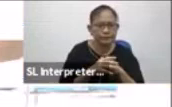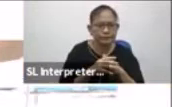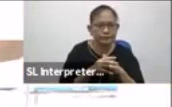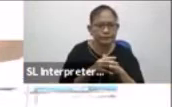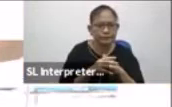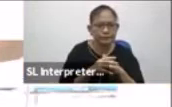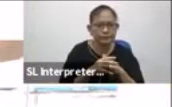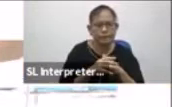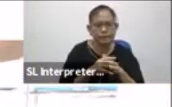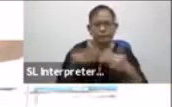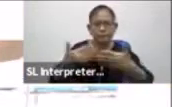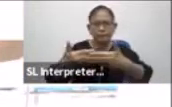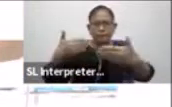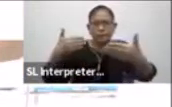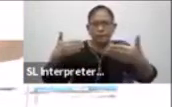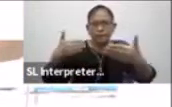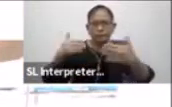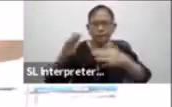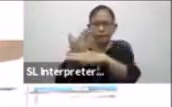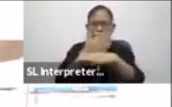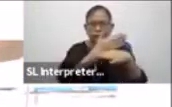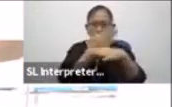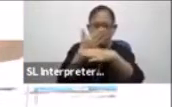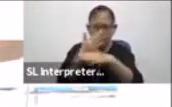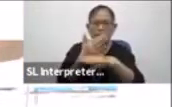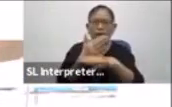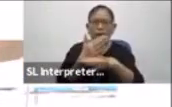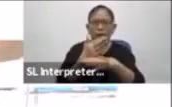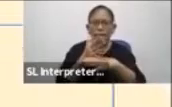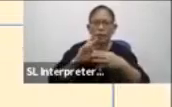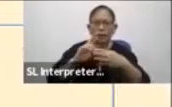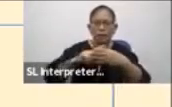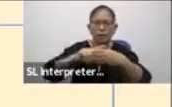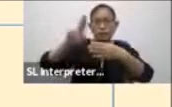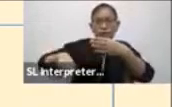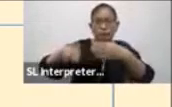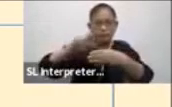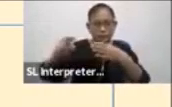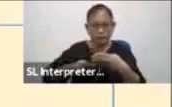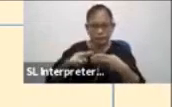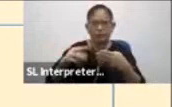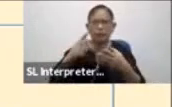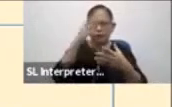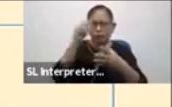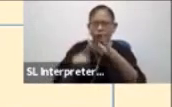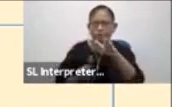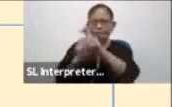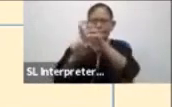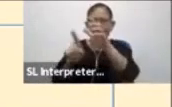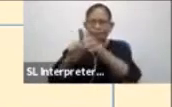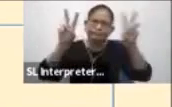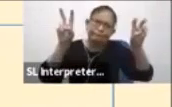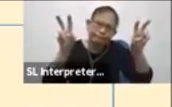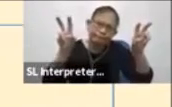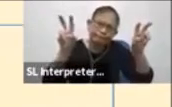So before I share the key findings, let me highlight some notes from the process.